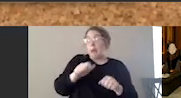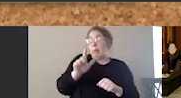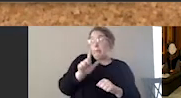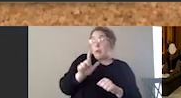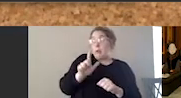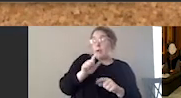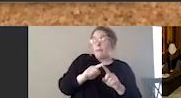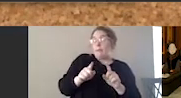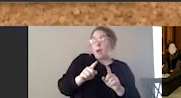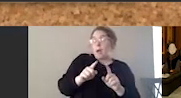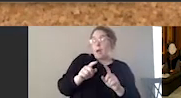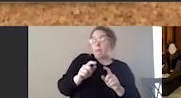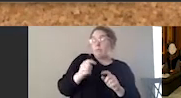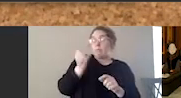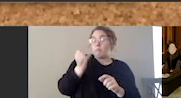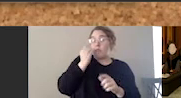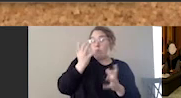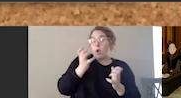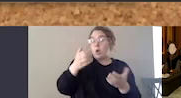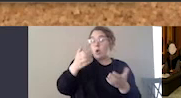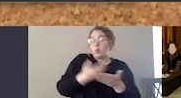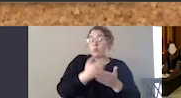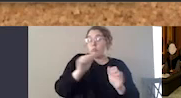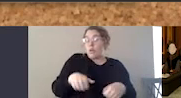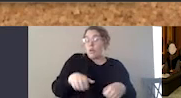else.